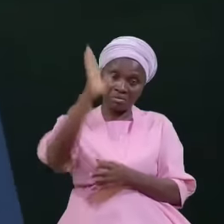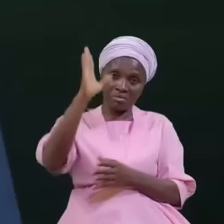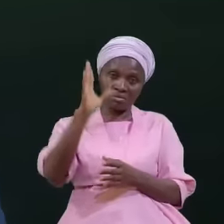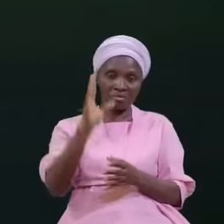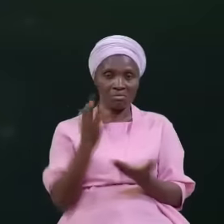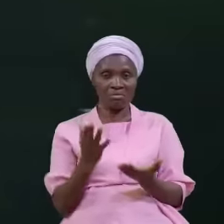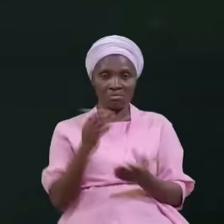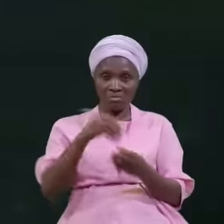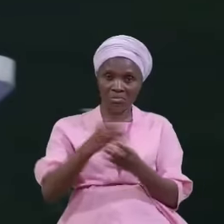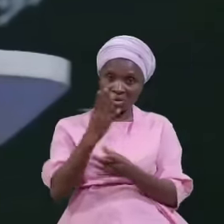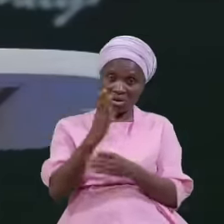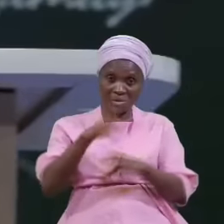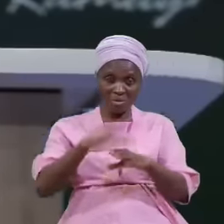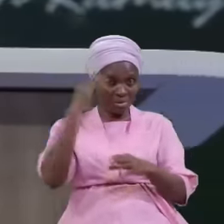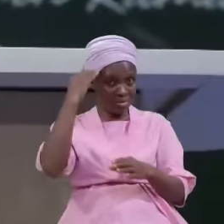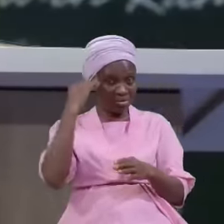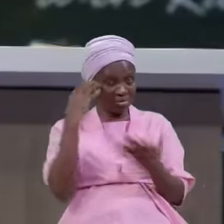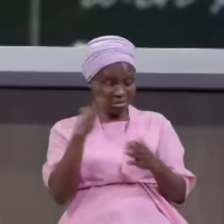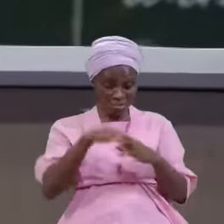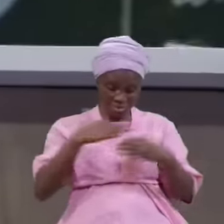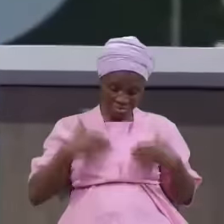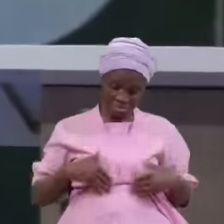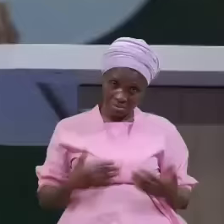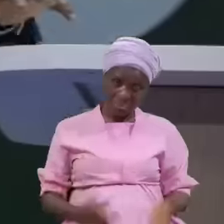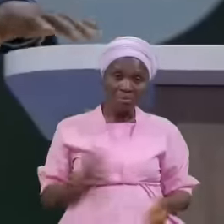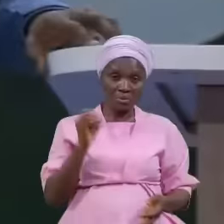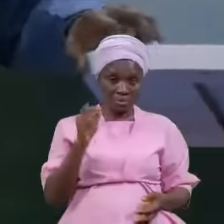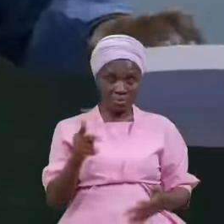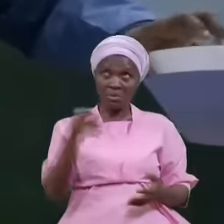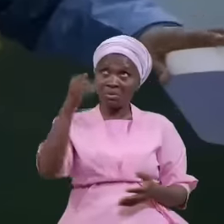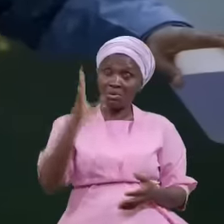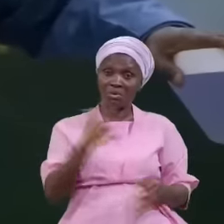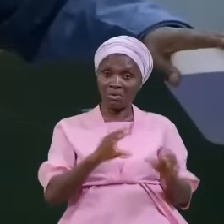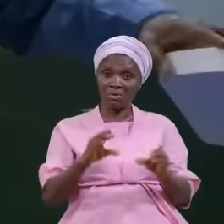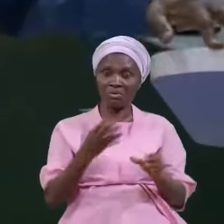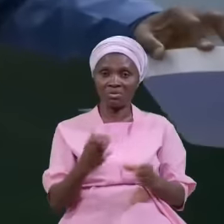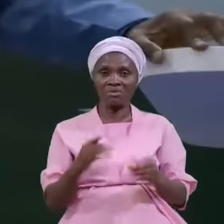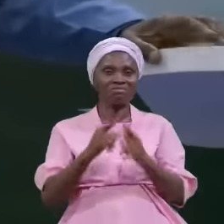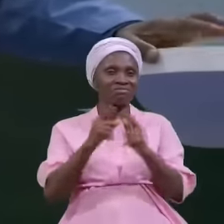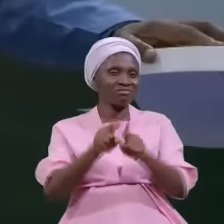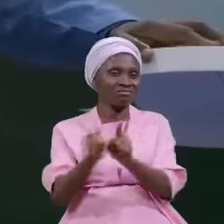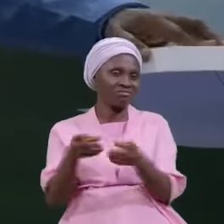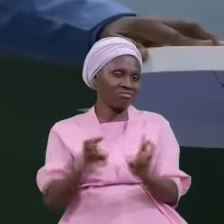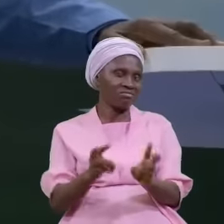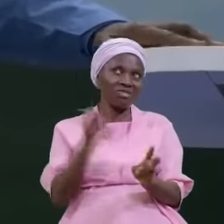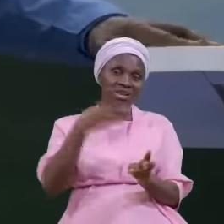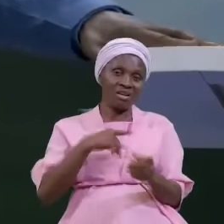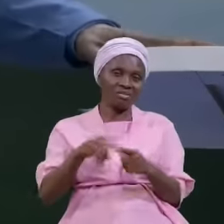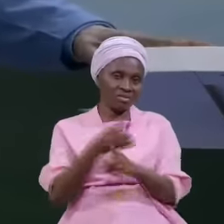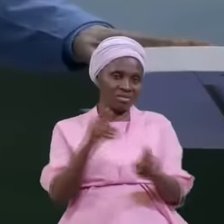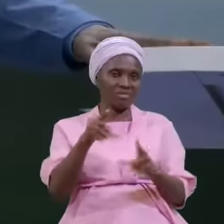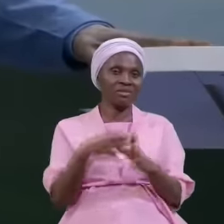various ways, and he loves you, and he's going to heal you and deliver you wherever you are. We're praying now. And after the